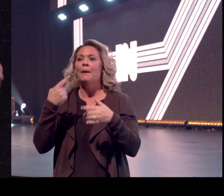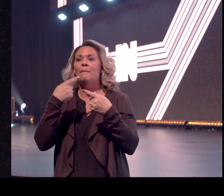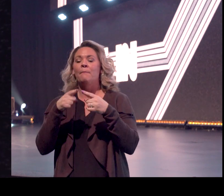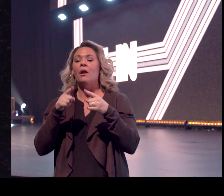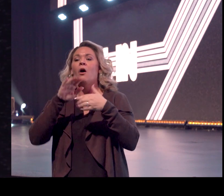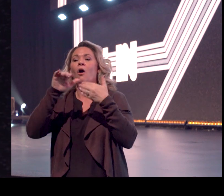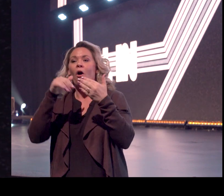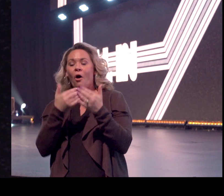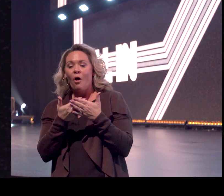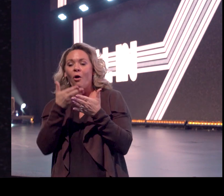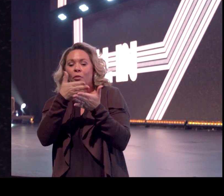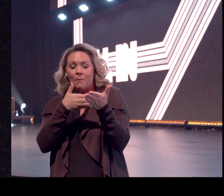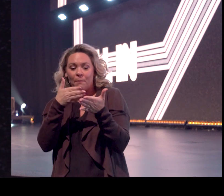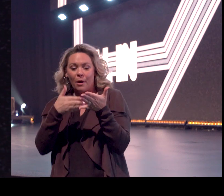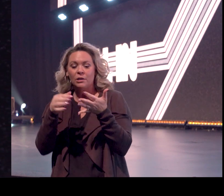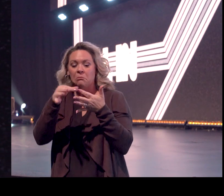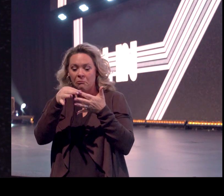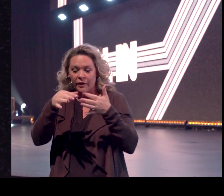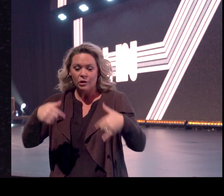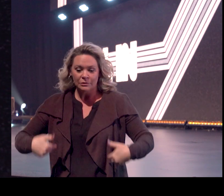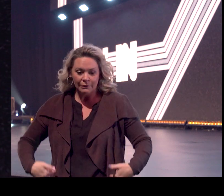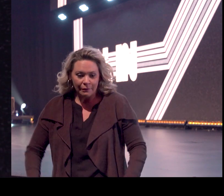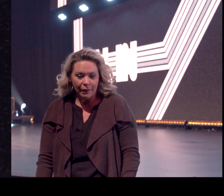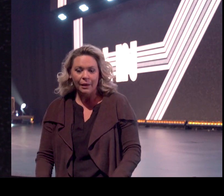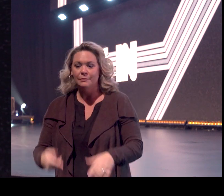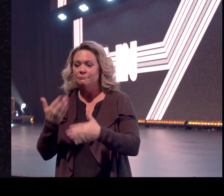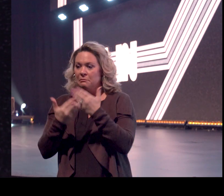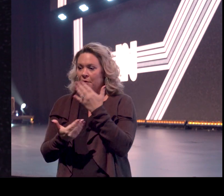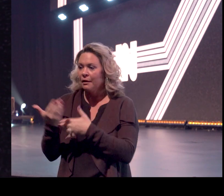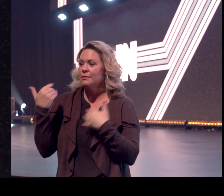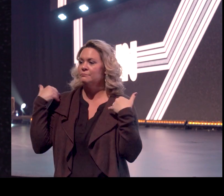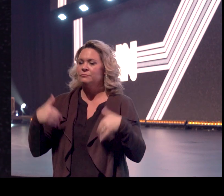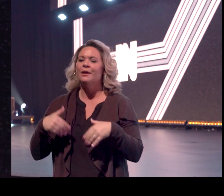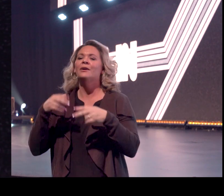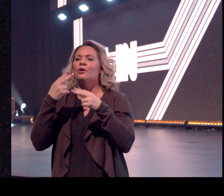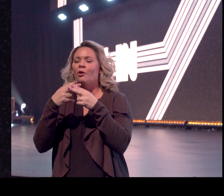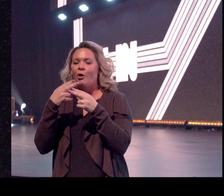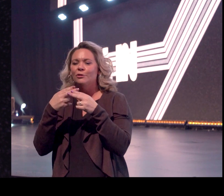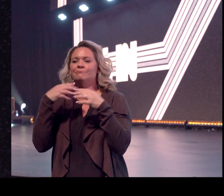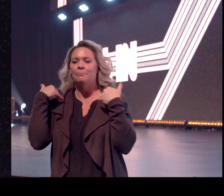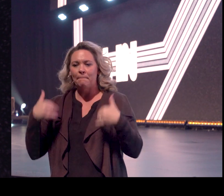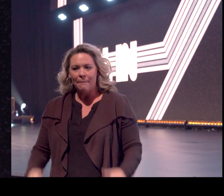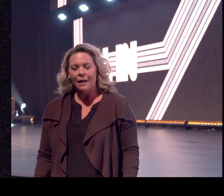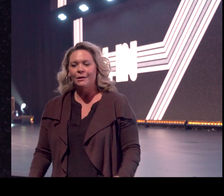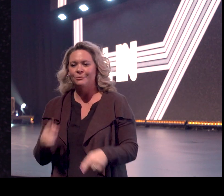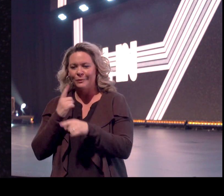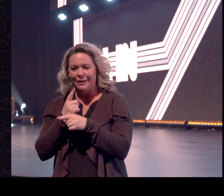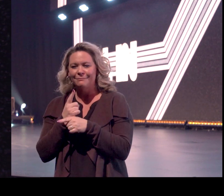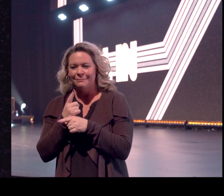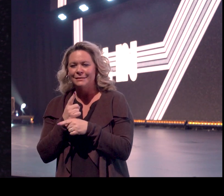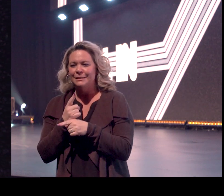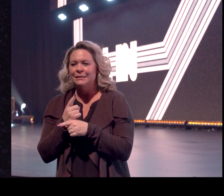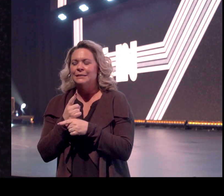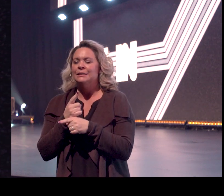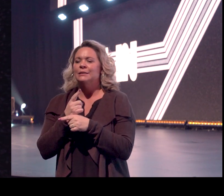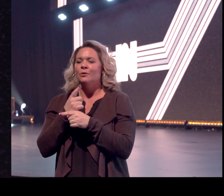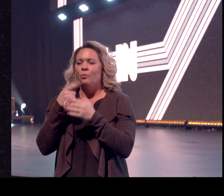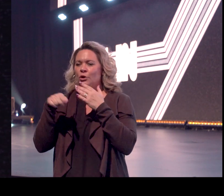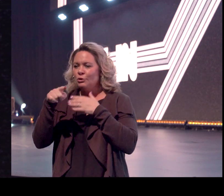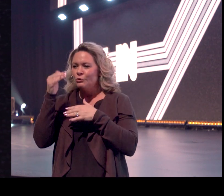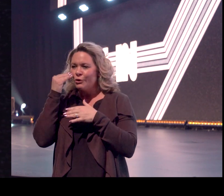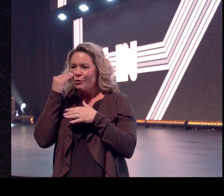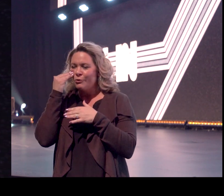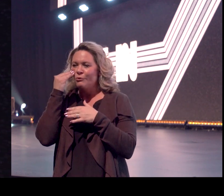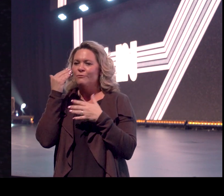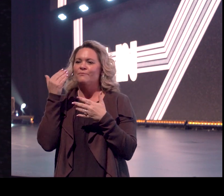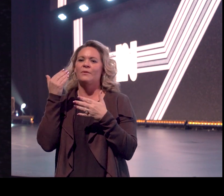But together, we call it a body. And what's amazing about this analogy is when you think about